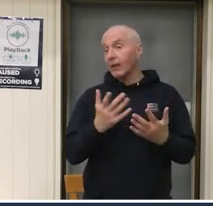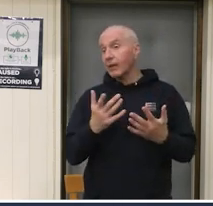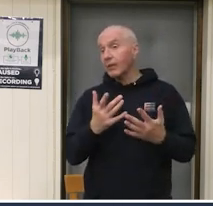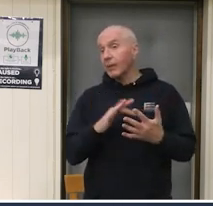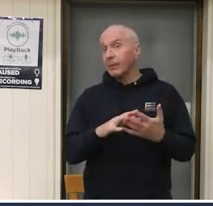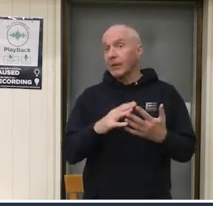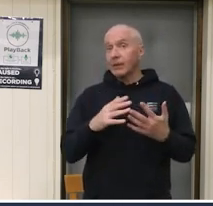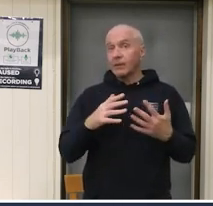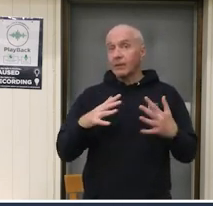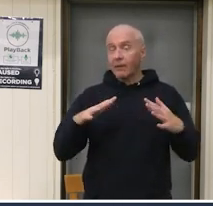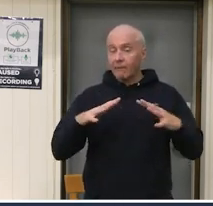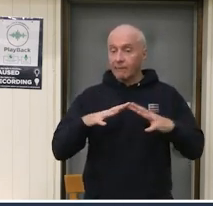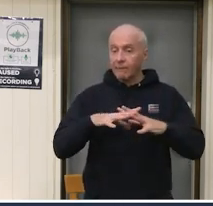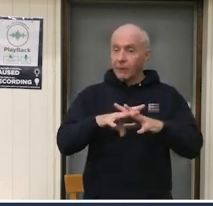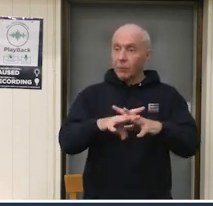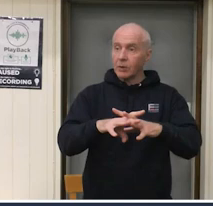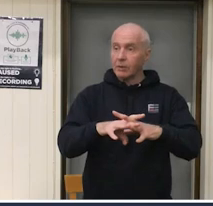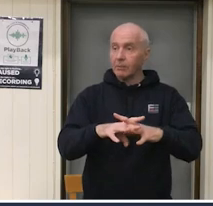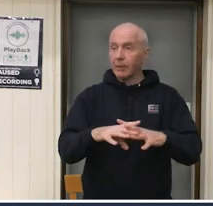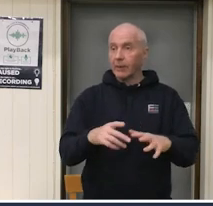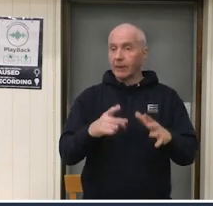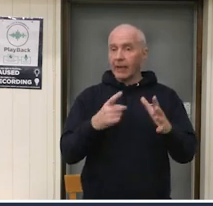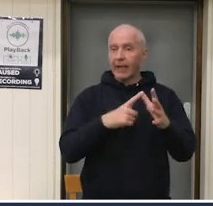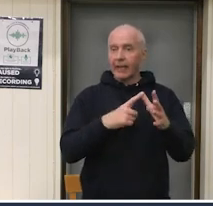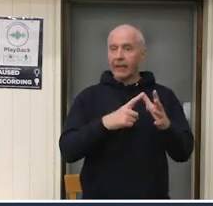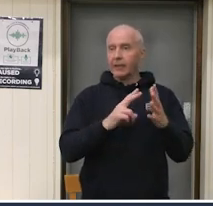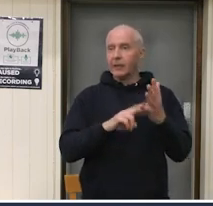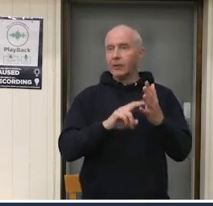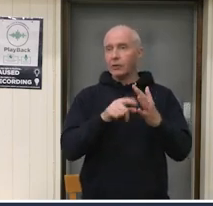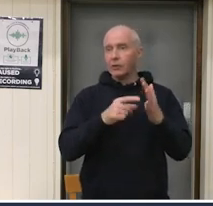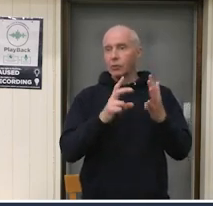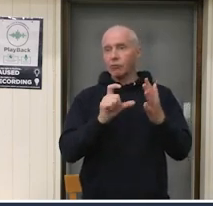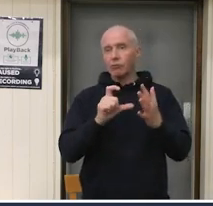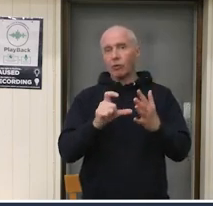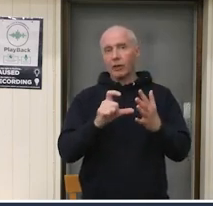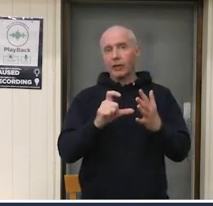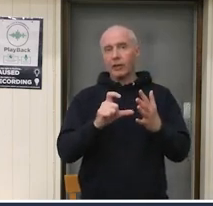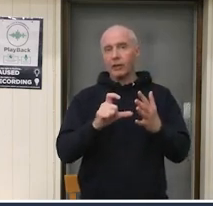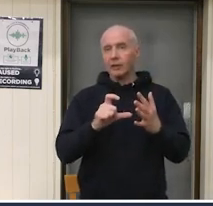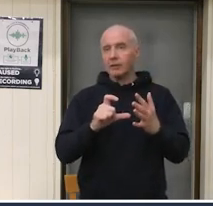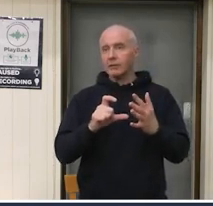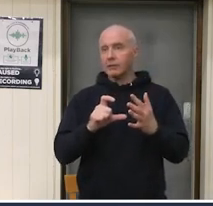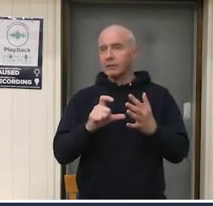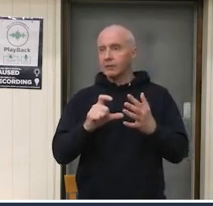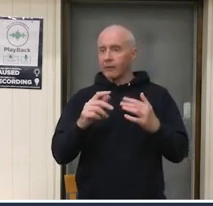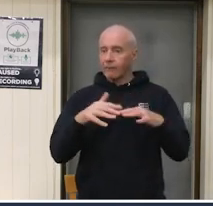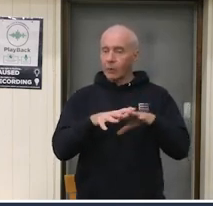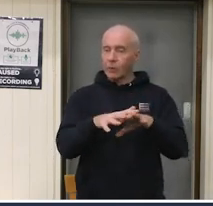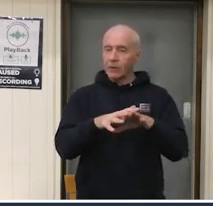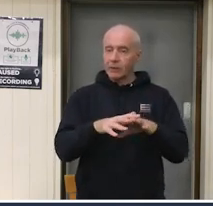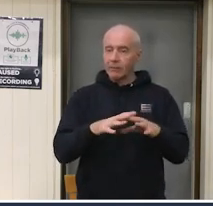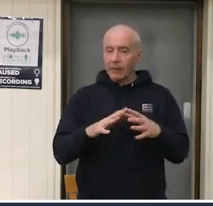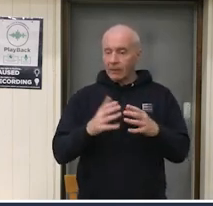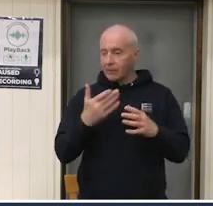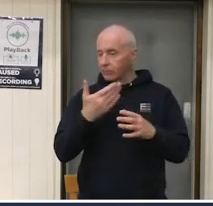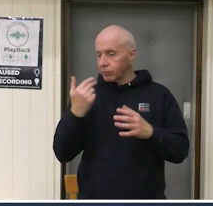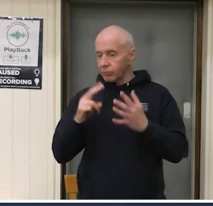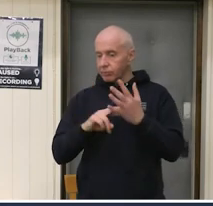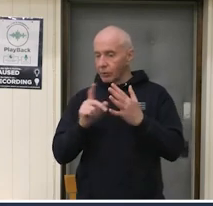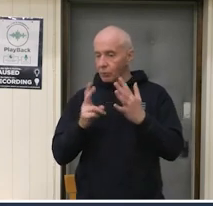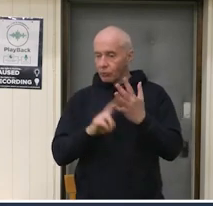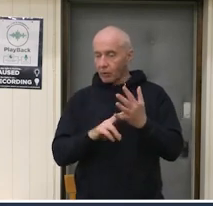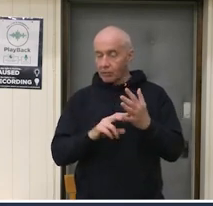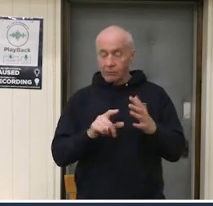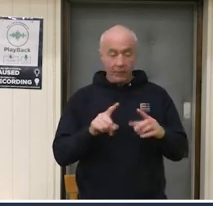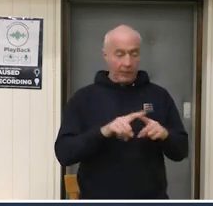doing fusion that we call aneutronic fusion, as in that doesn't produce neutrons, which means we have to capture the energy some other way, i.e. if there